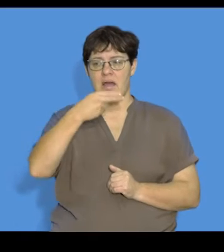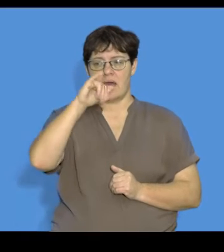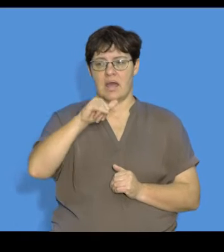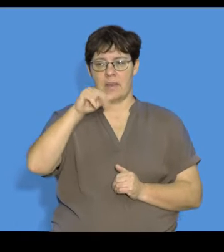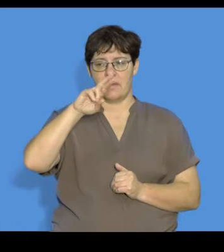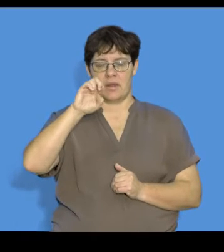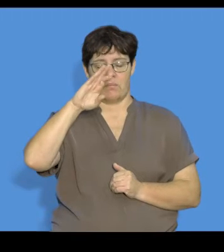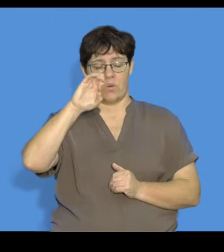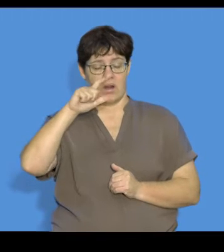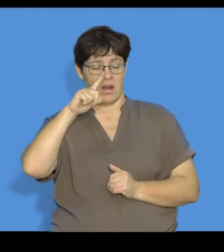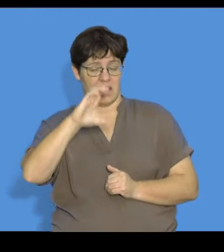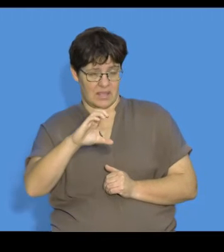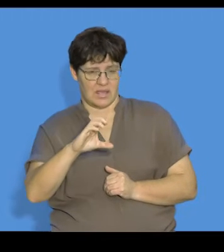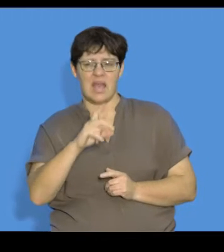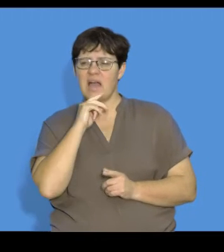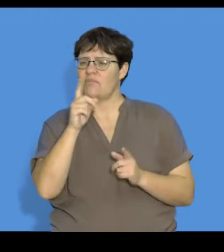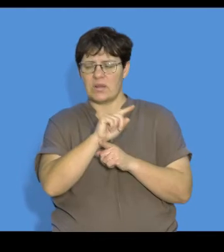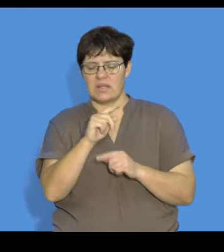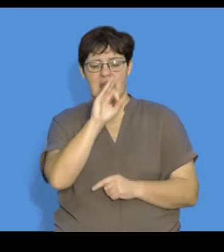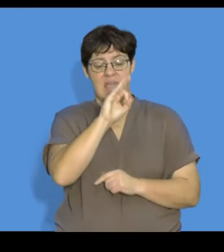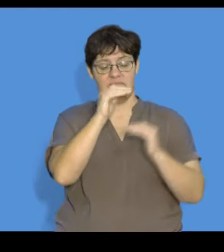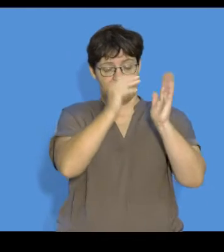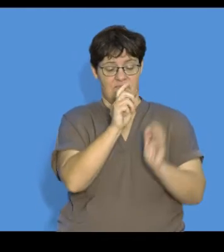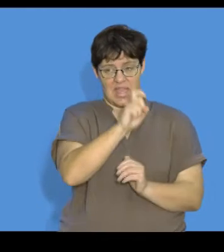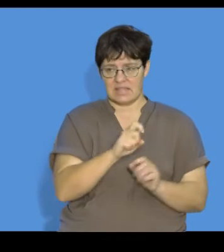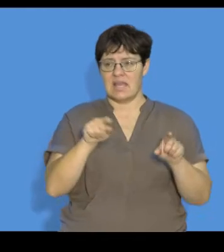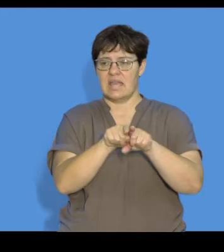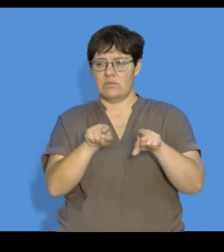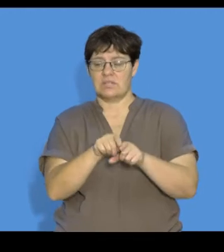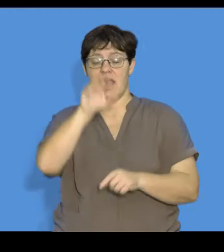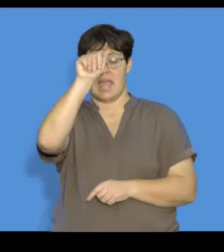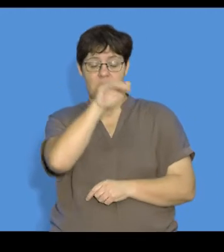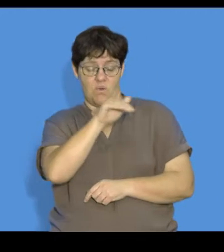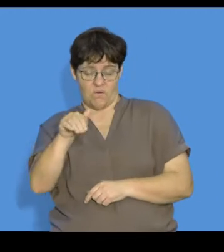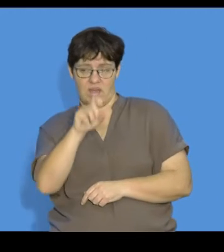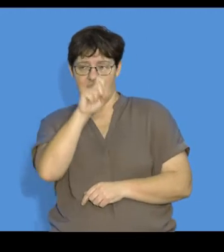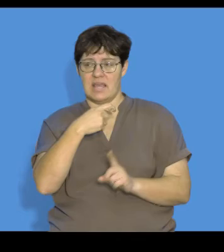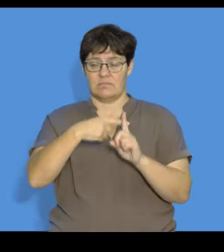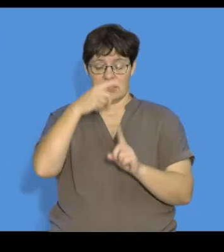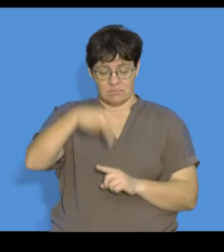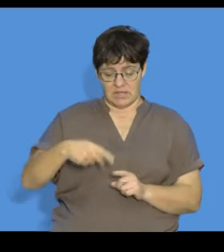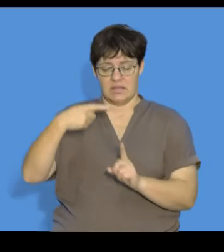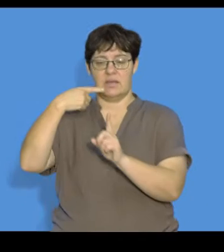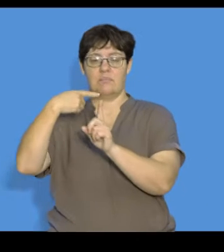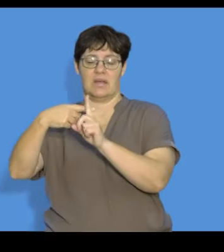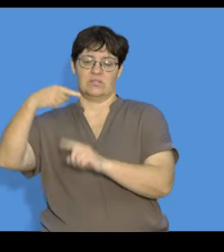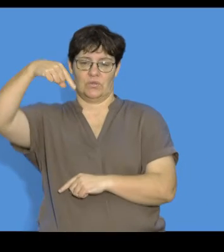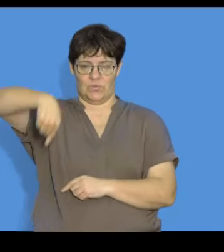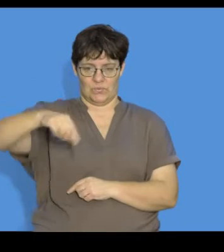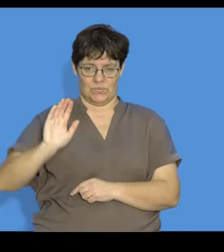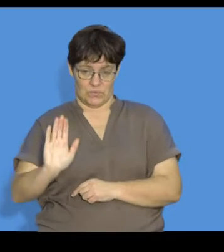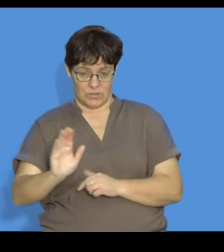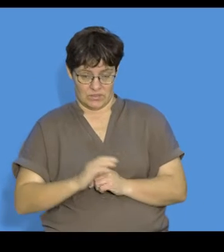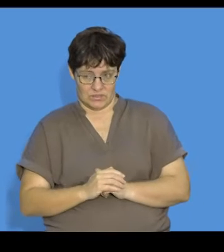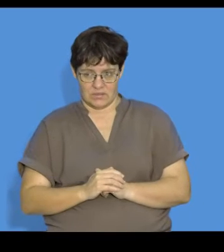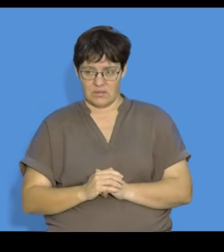of x is equals to a over x plus p plus q, where the p and the q are